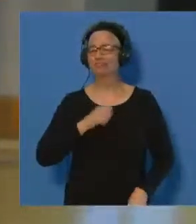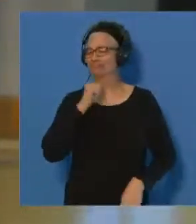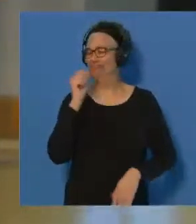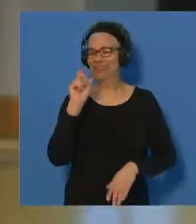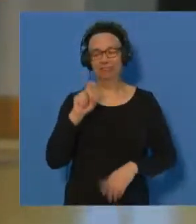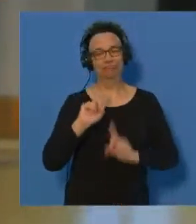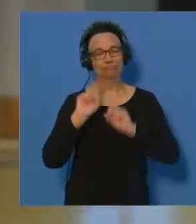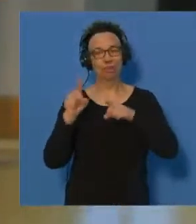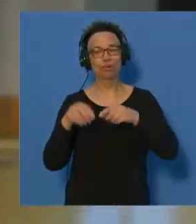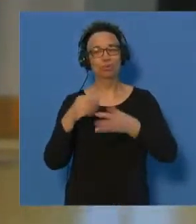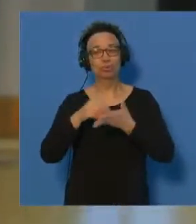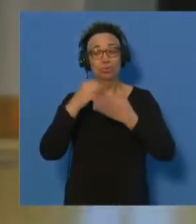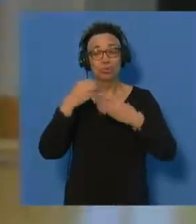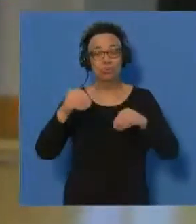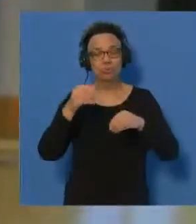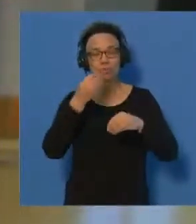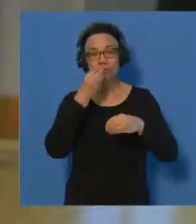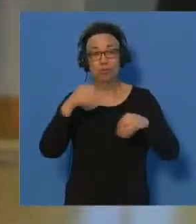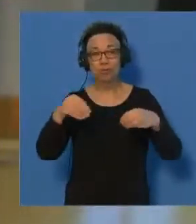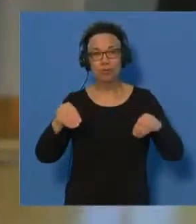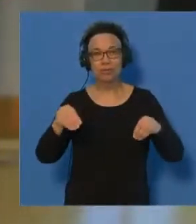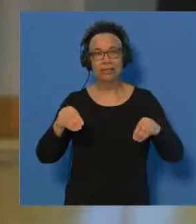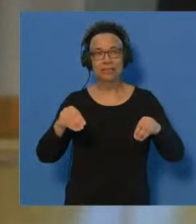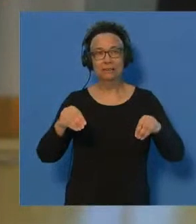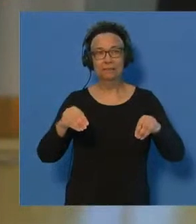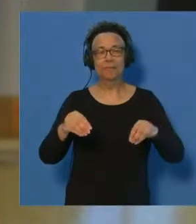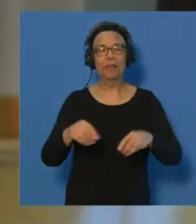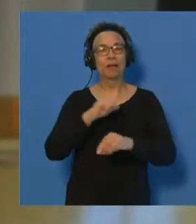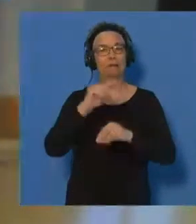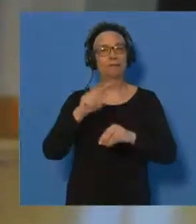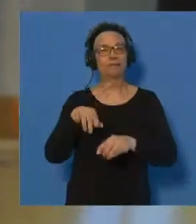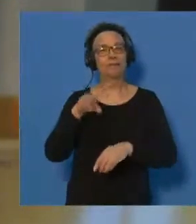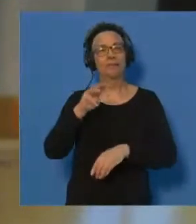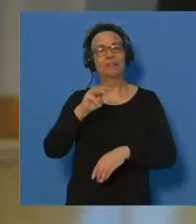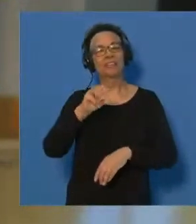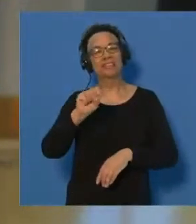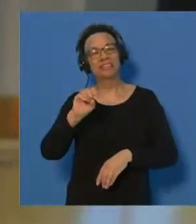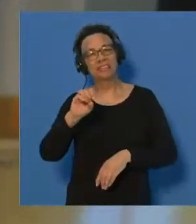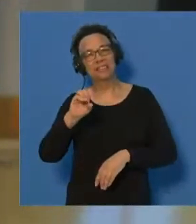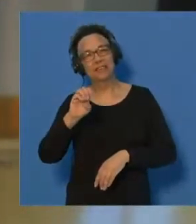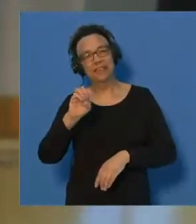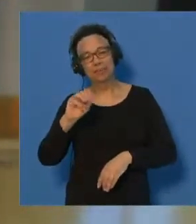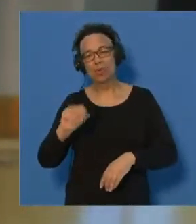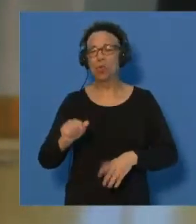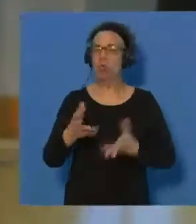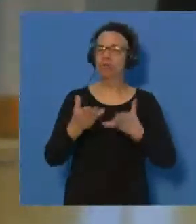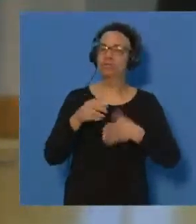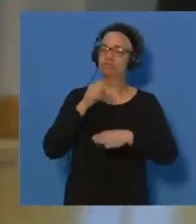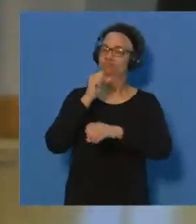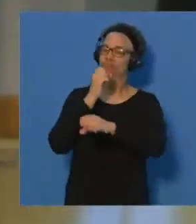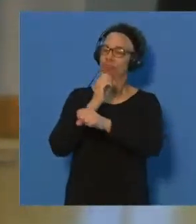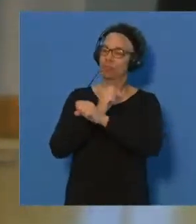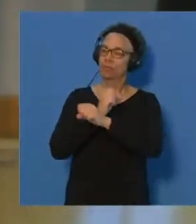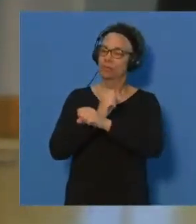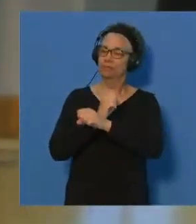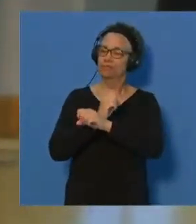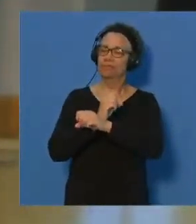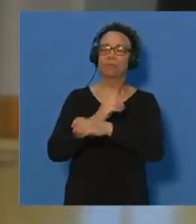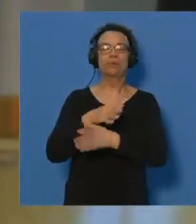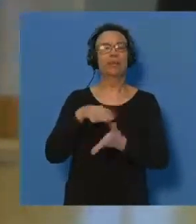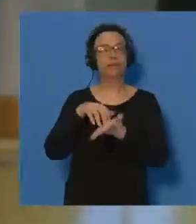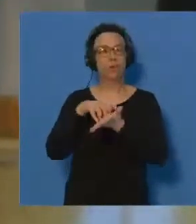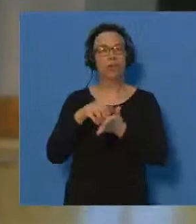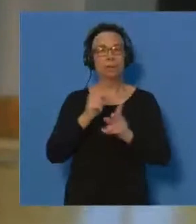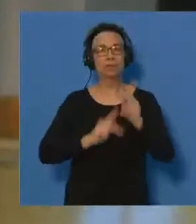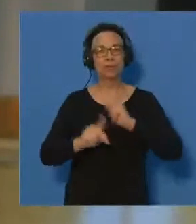the CMO and the Ministry of Health around shielding our most vulnerable persons. Additionally, it frees up care